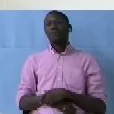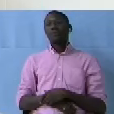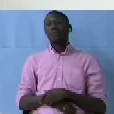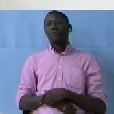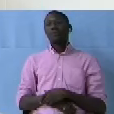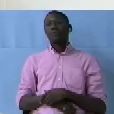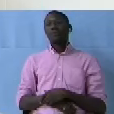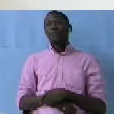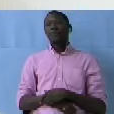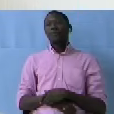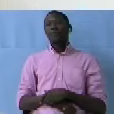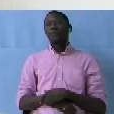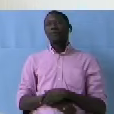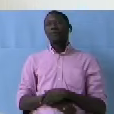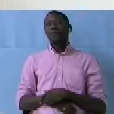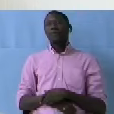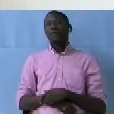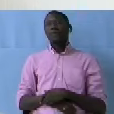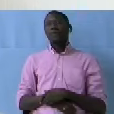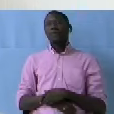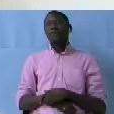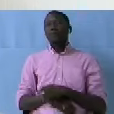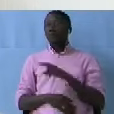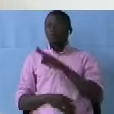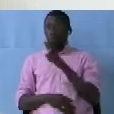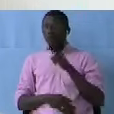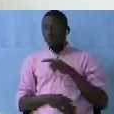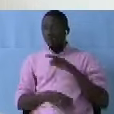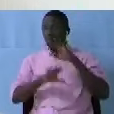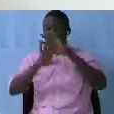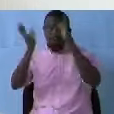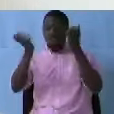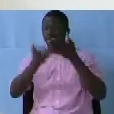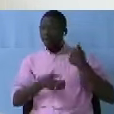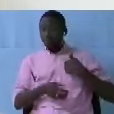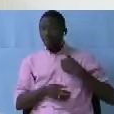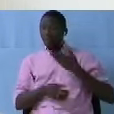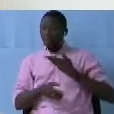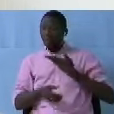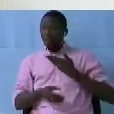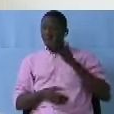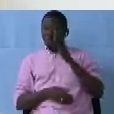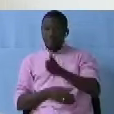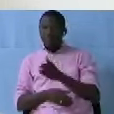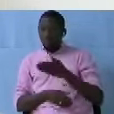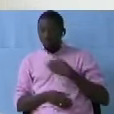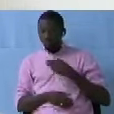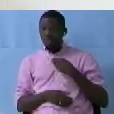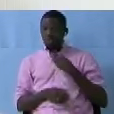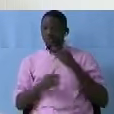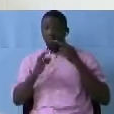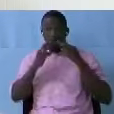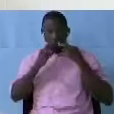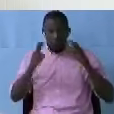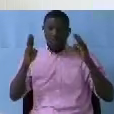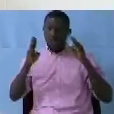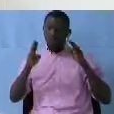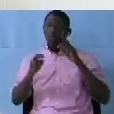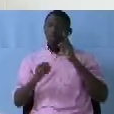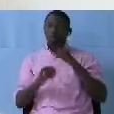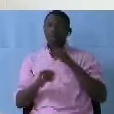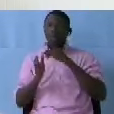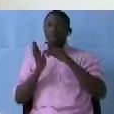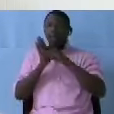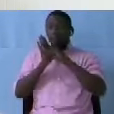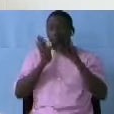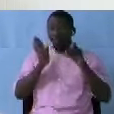public has a right to information, but the privacy and confidentiality of the person must be respected.